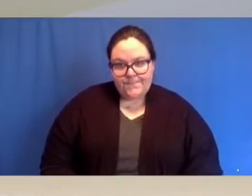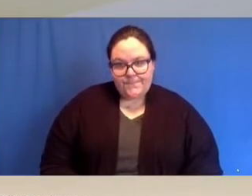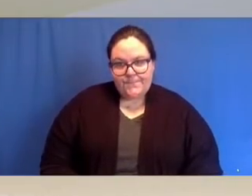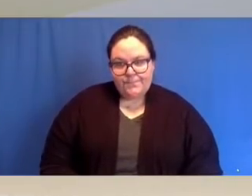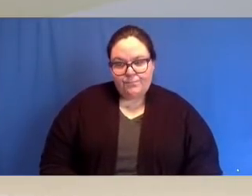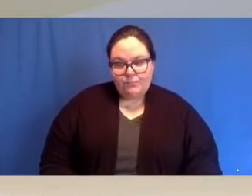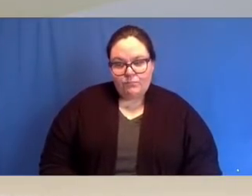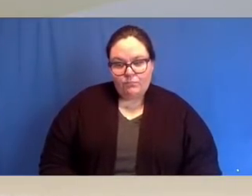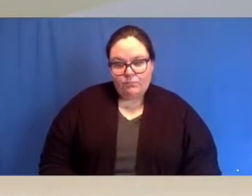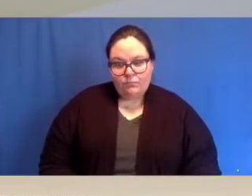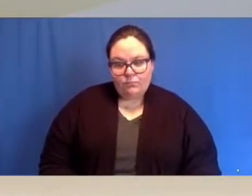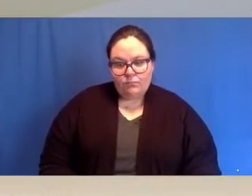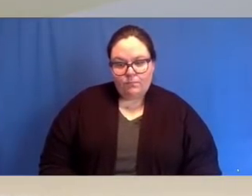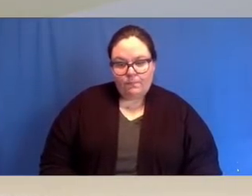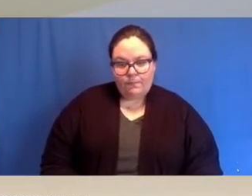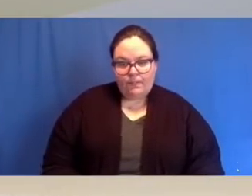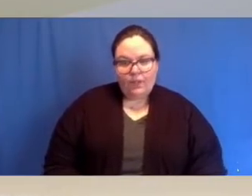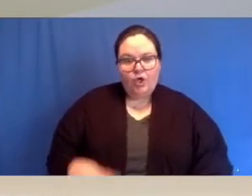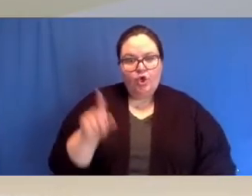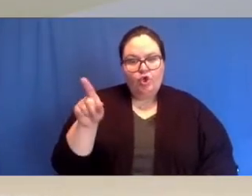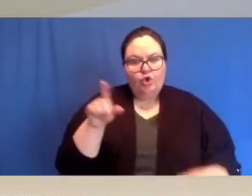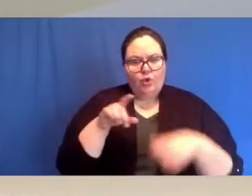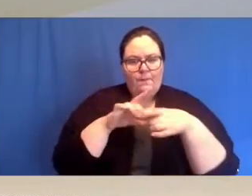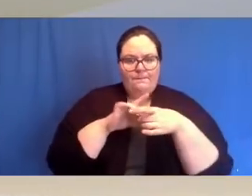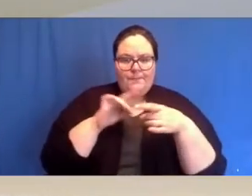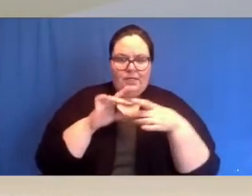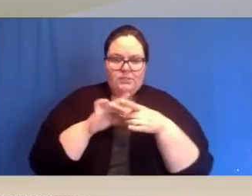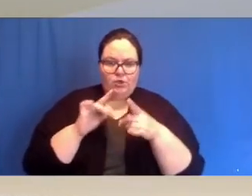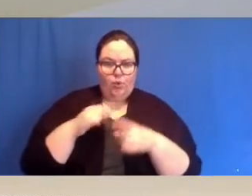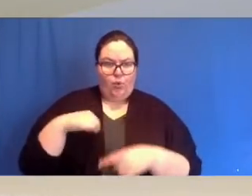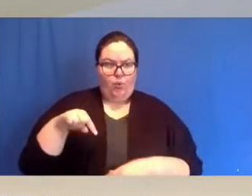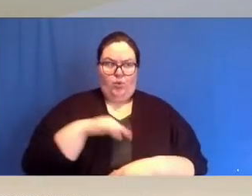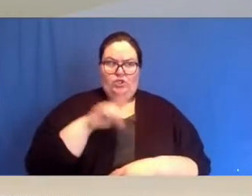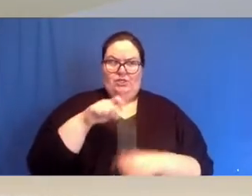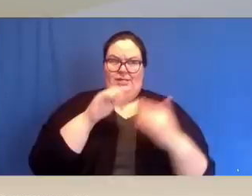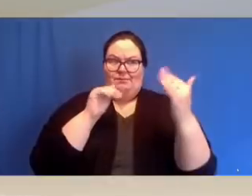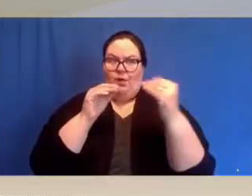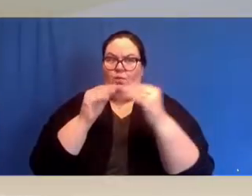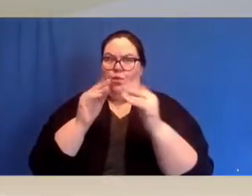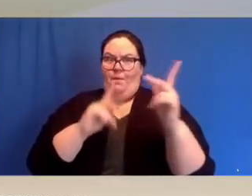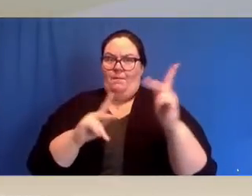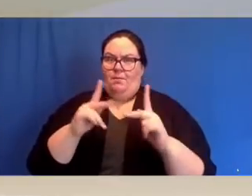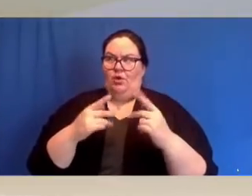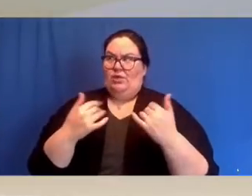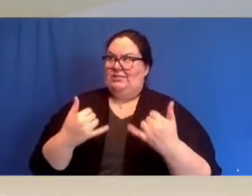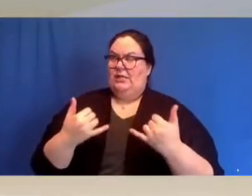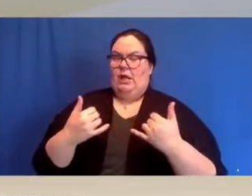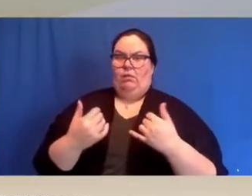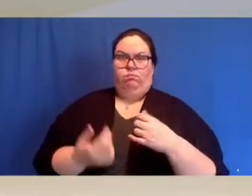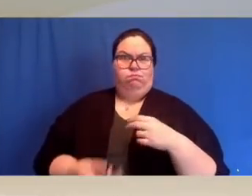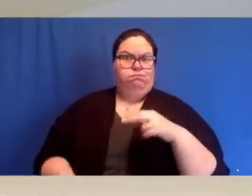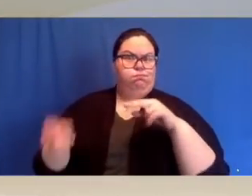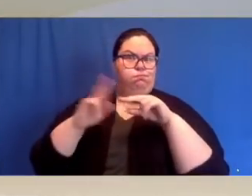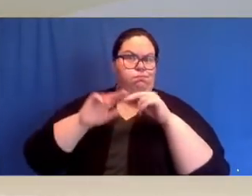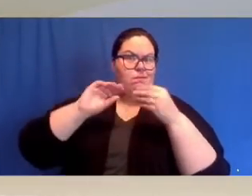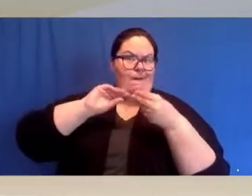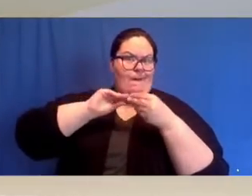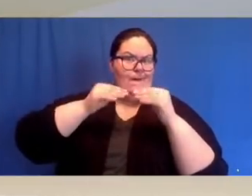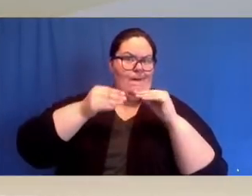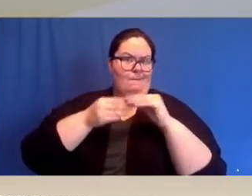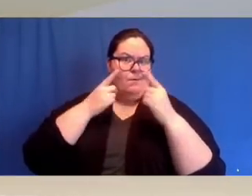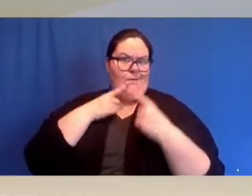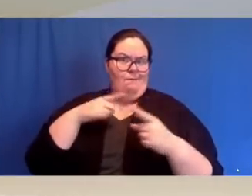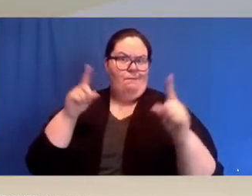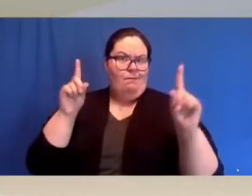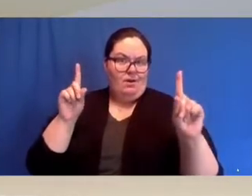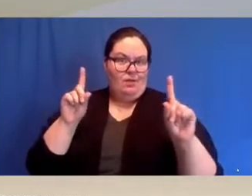mention that Islanders should expect more cases. Today, a record number of new cases announced. I'm